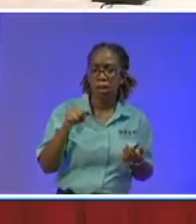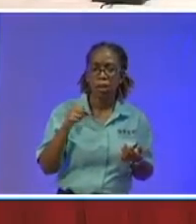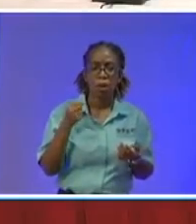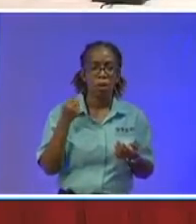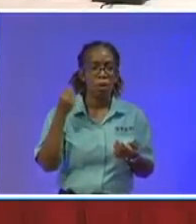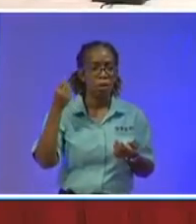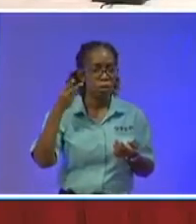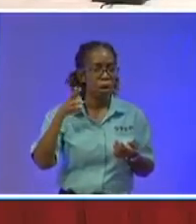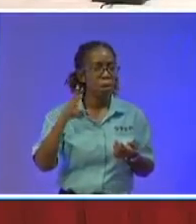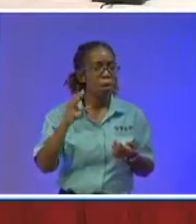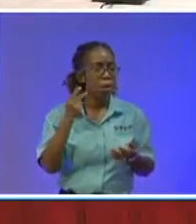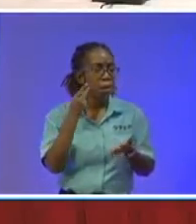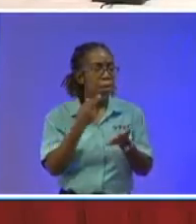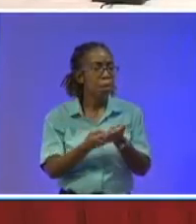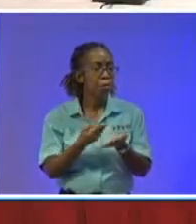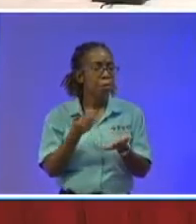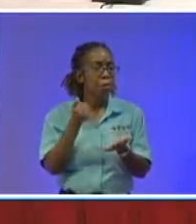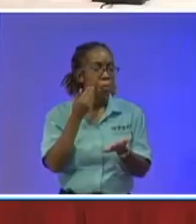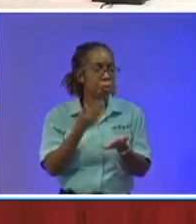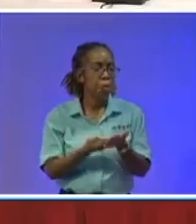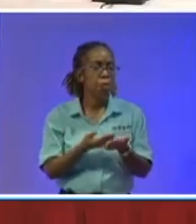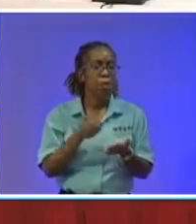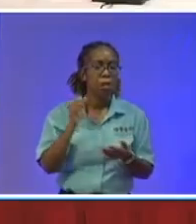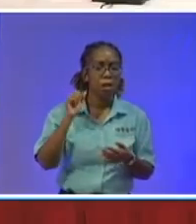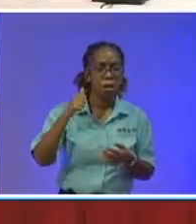for pregnant women, but